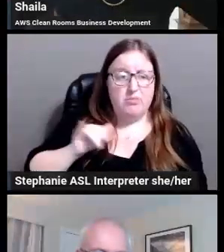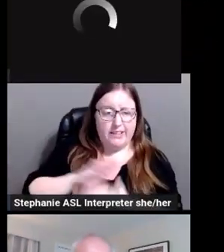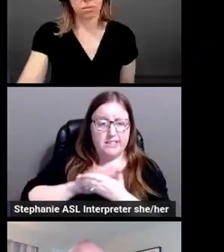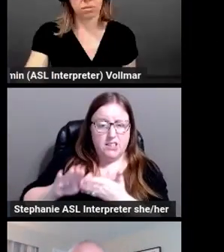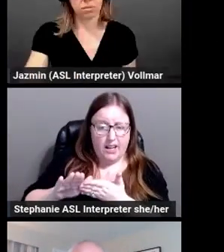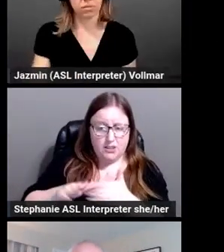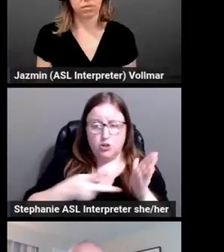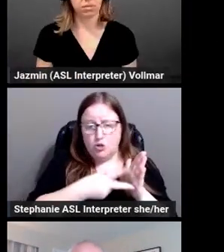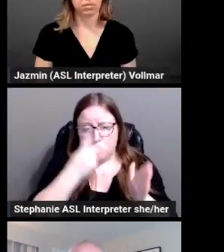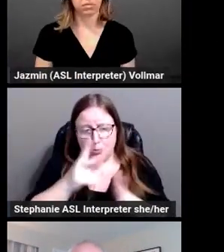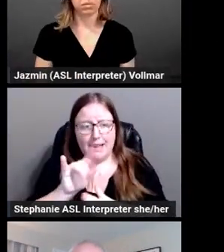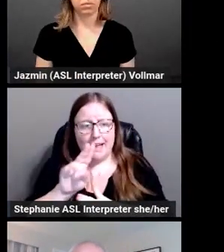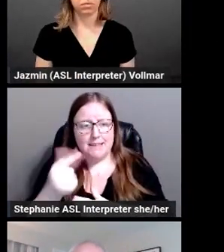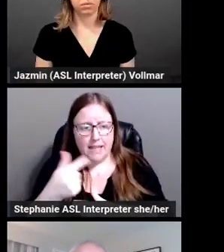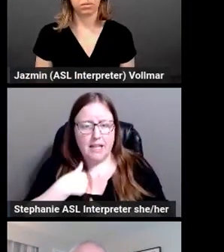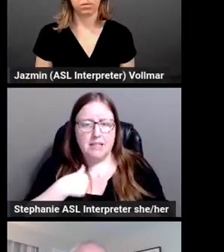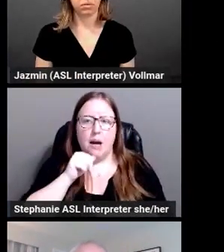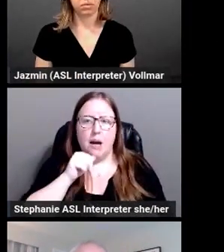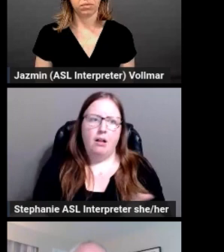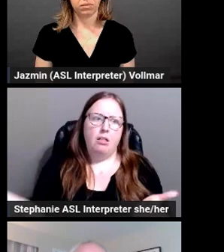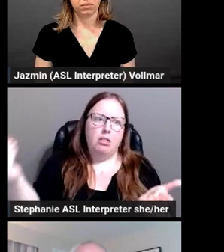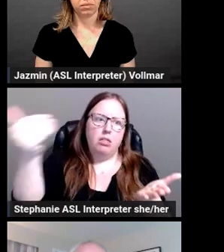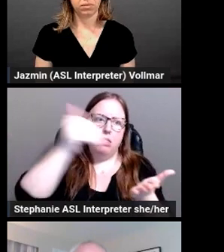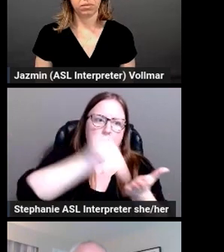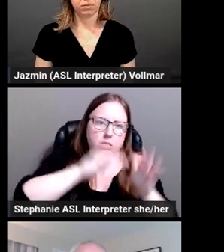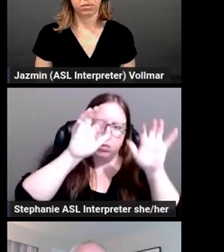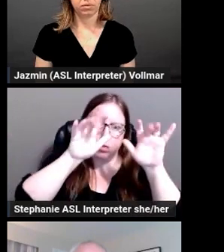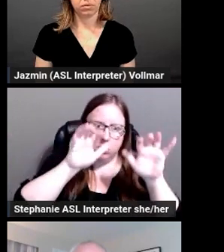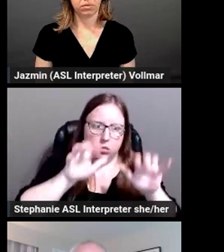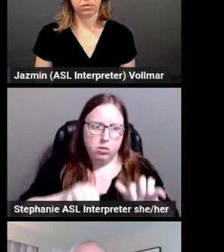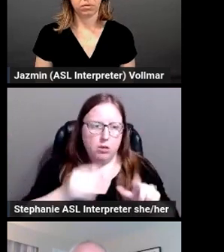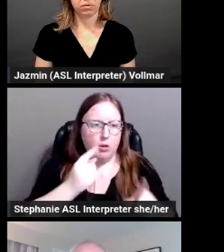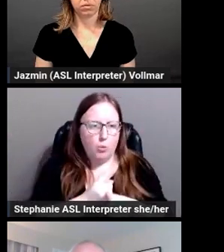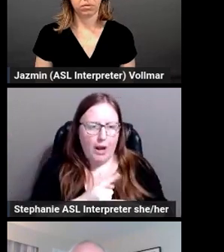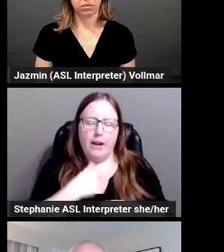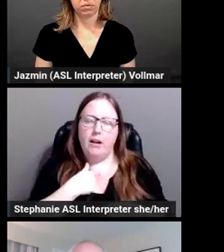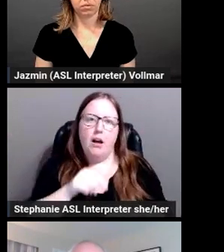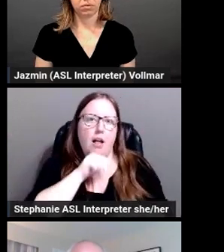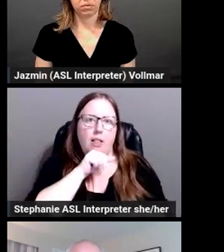duplicate settings. So that way I'm not redoing something all over again. I'm all about copy